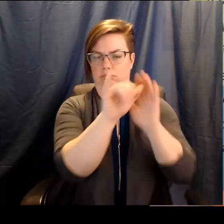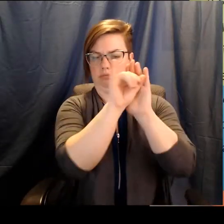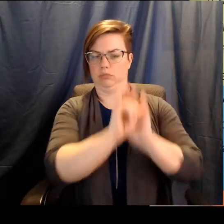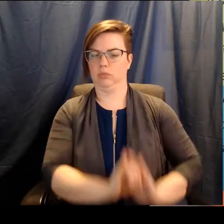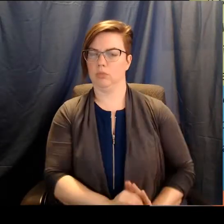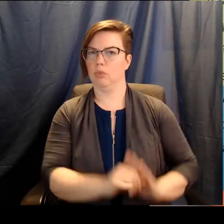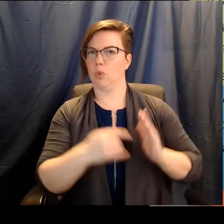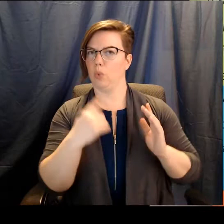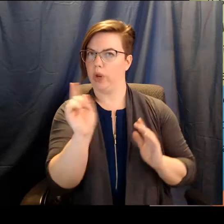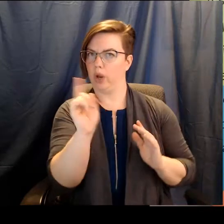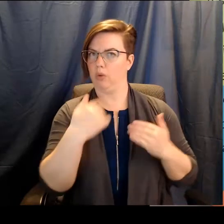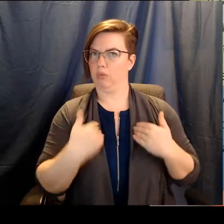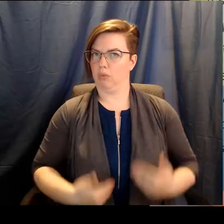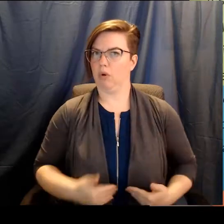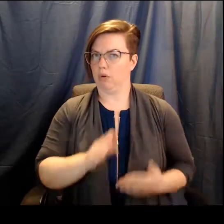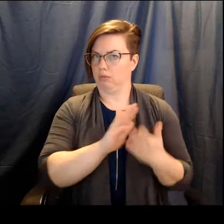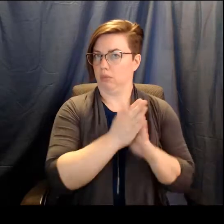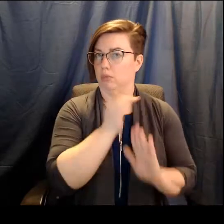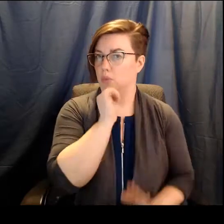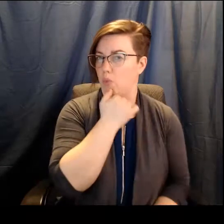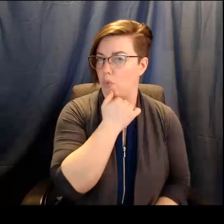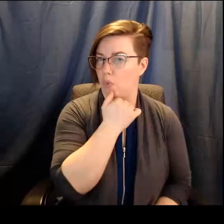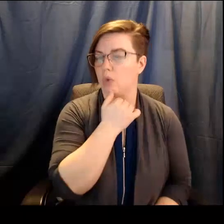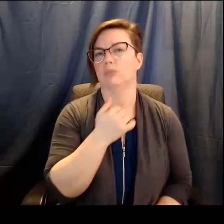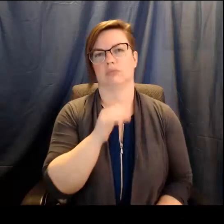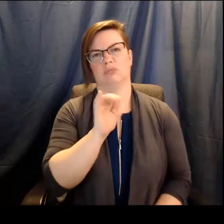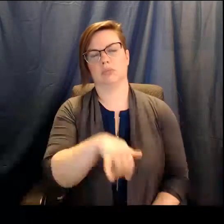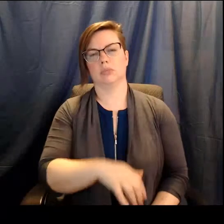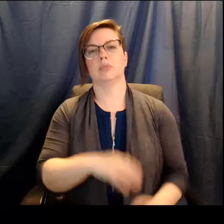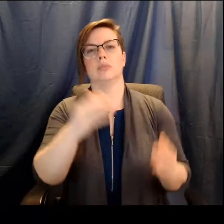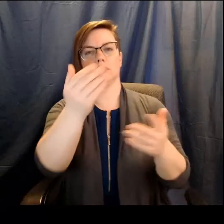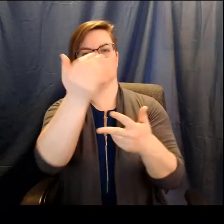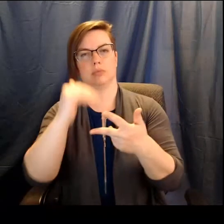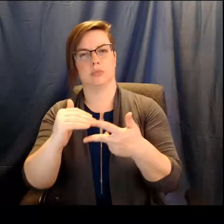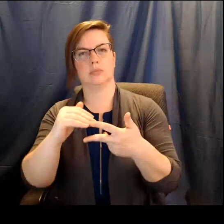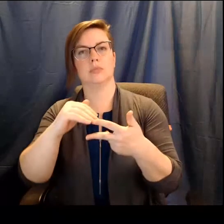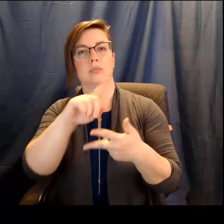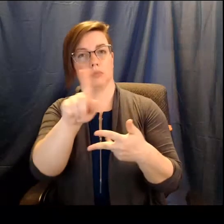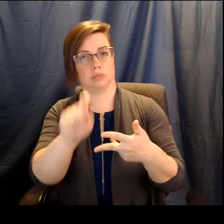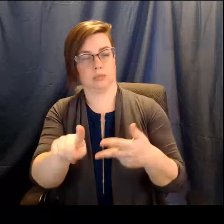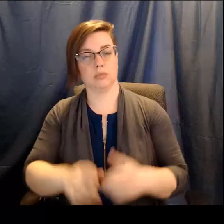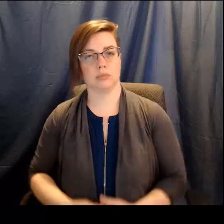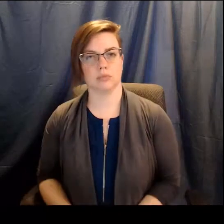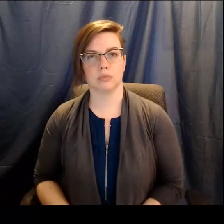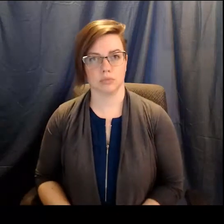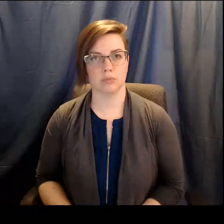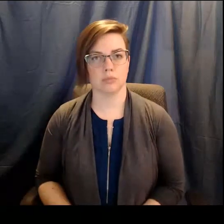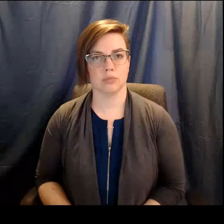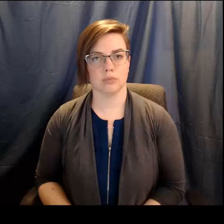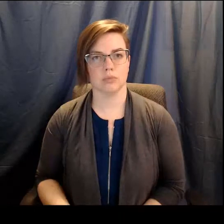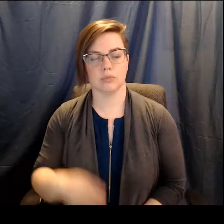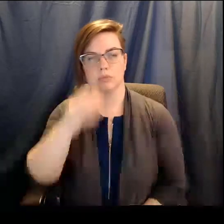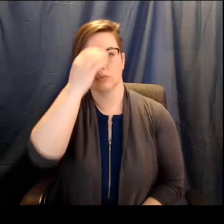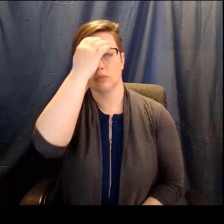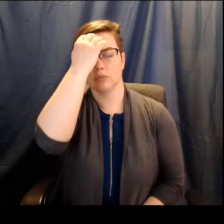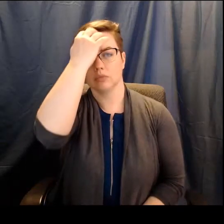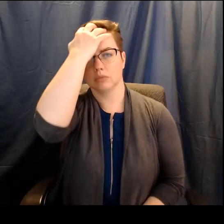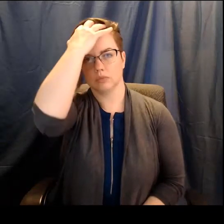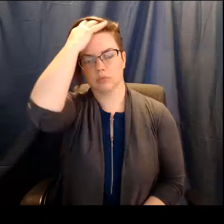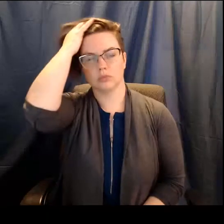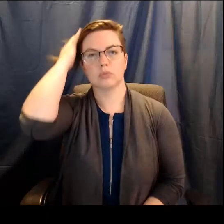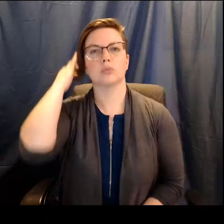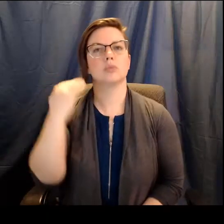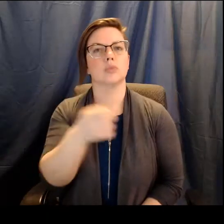below. Question number 2 had to do with you trying to think